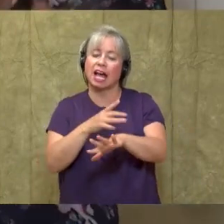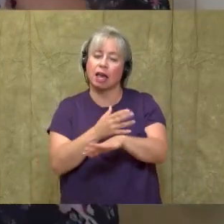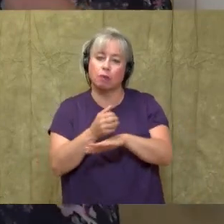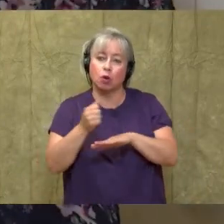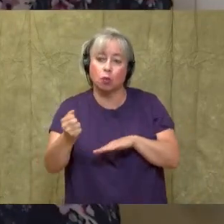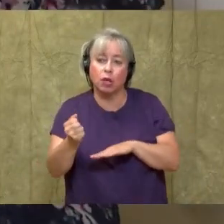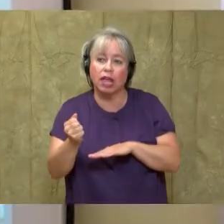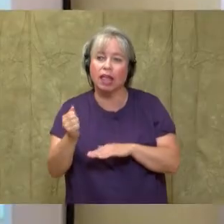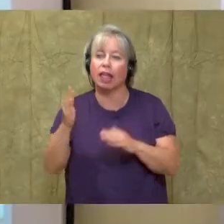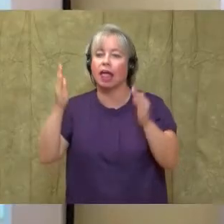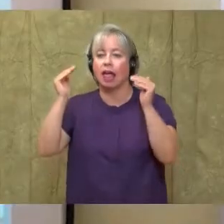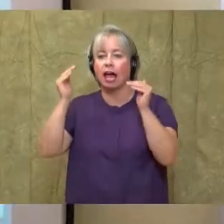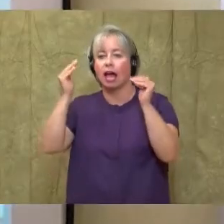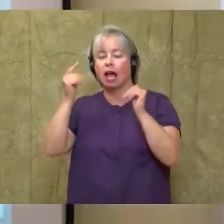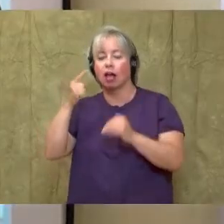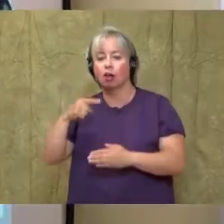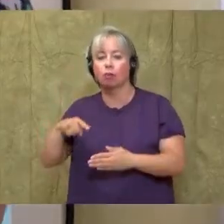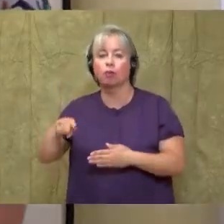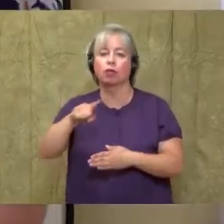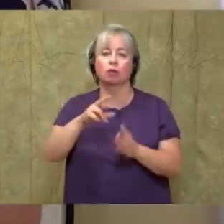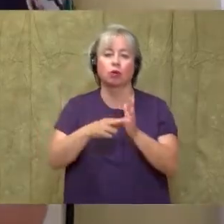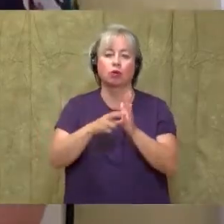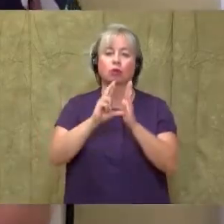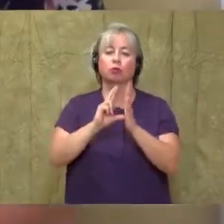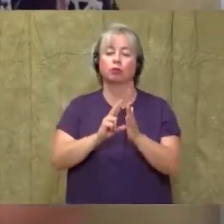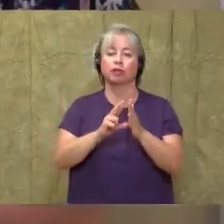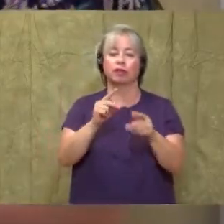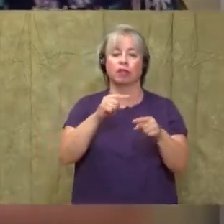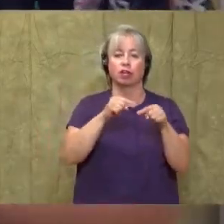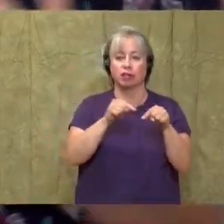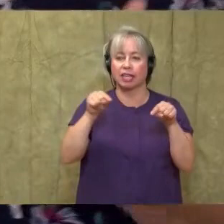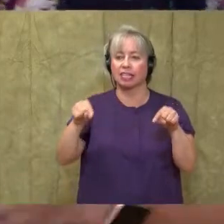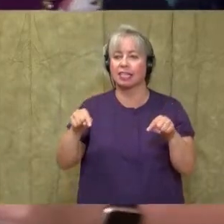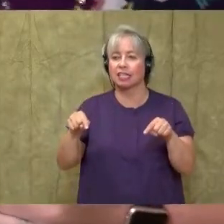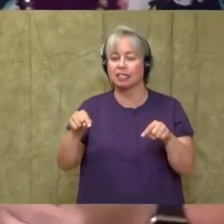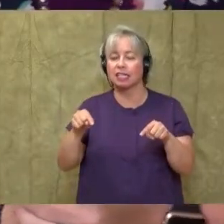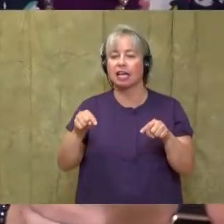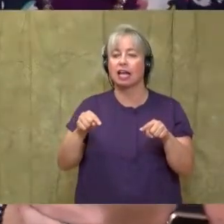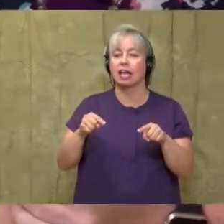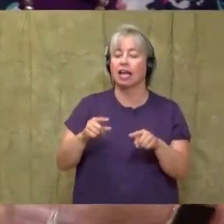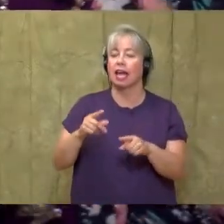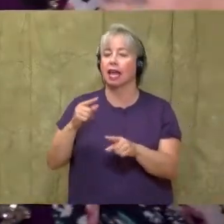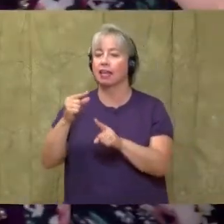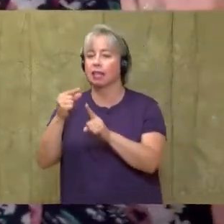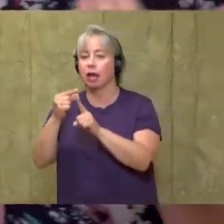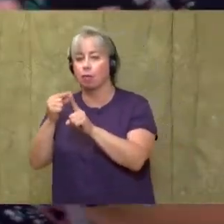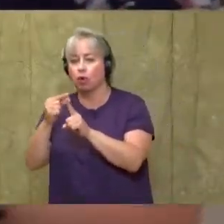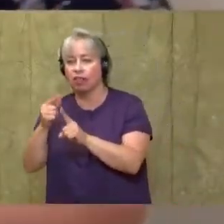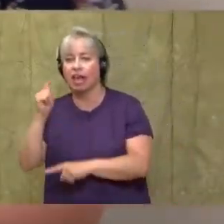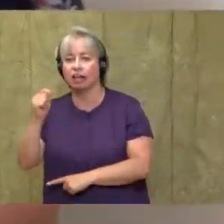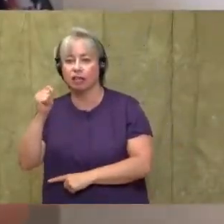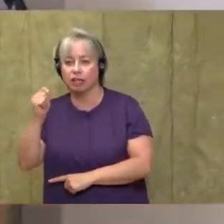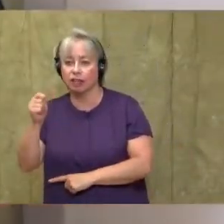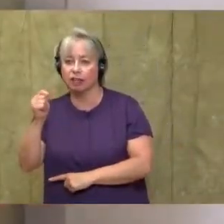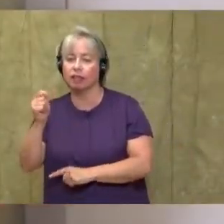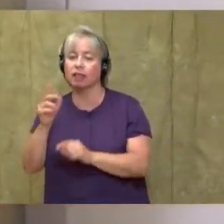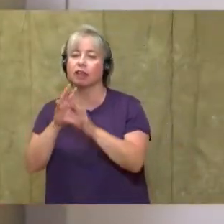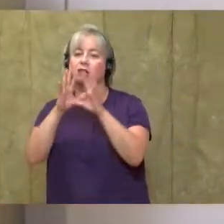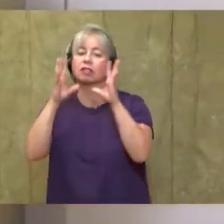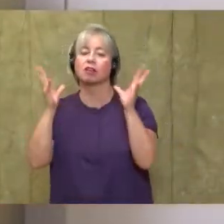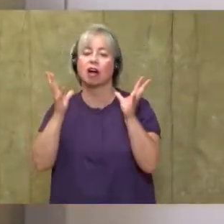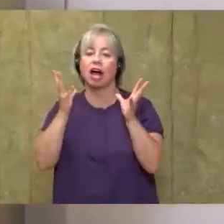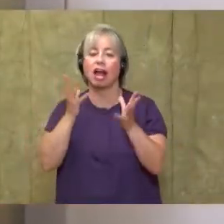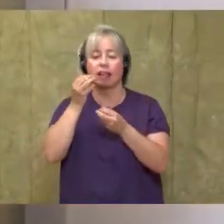hope that you will look over distance. I hope that you will look over Pythagorean theorem. There's a lot of great